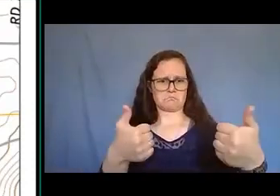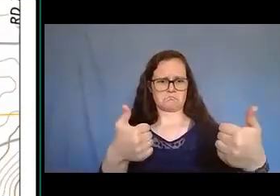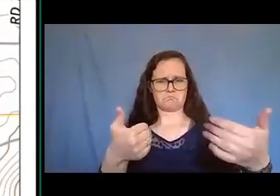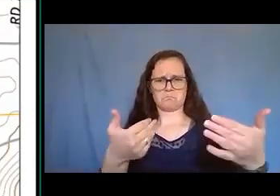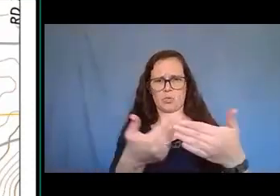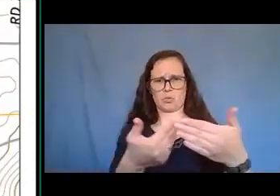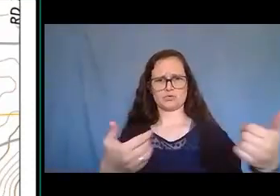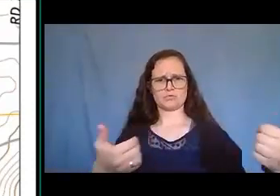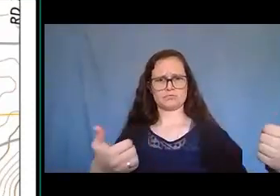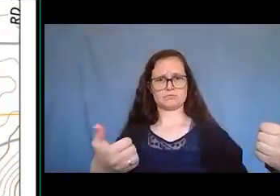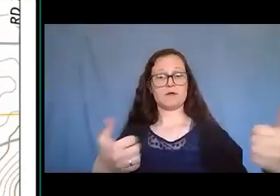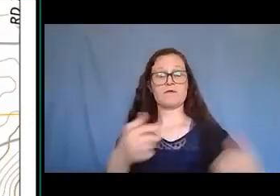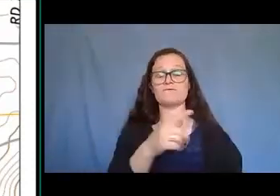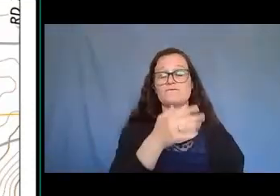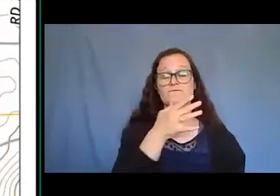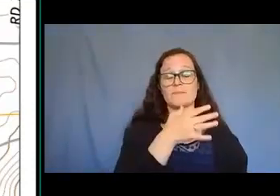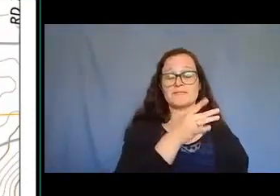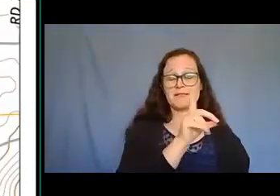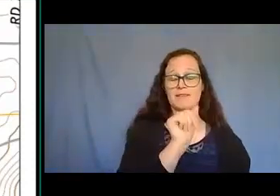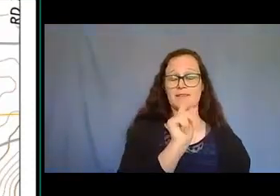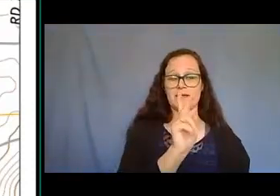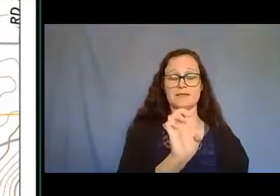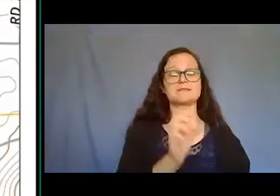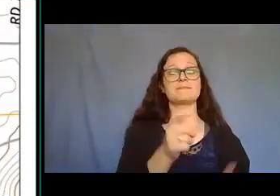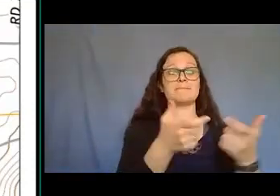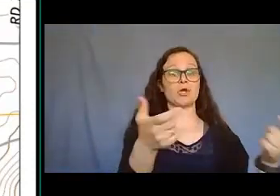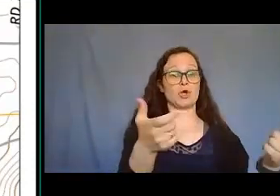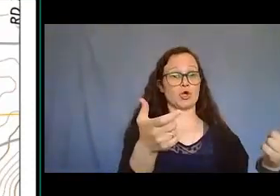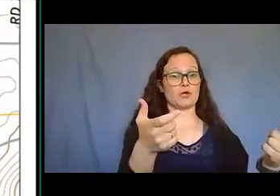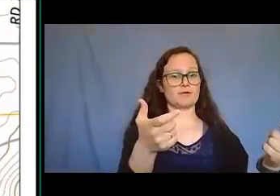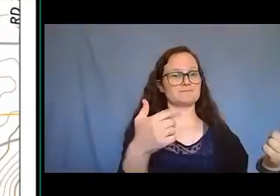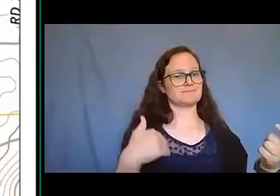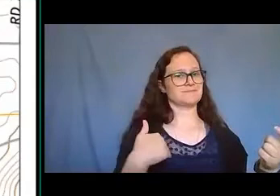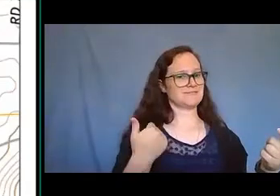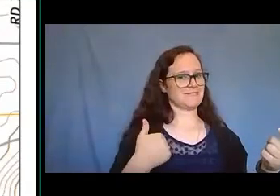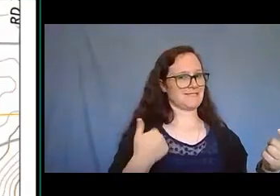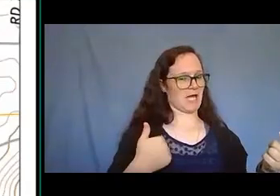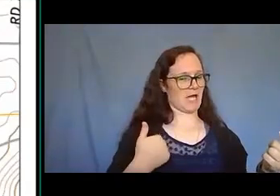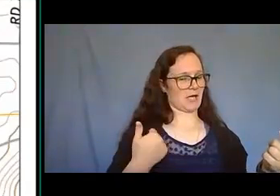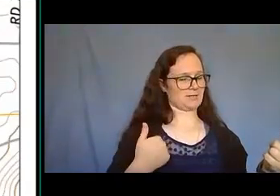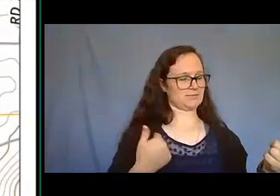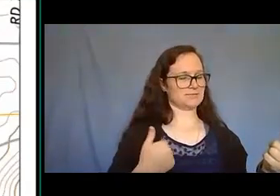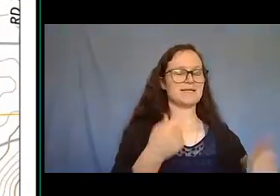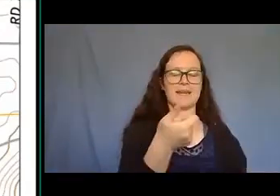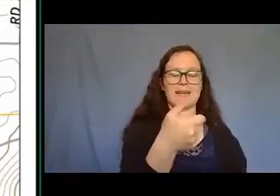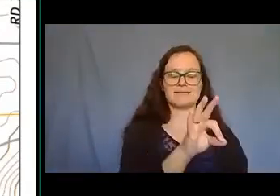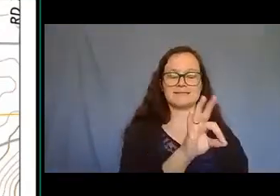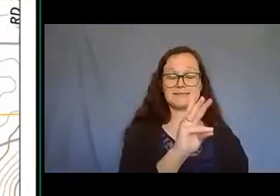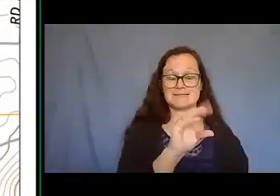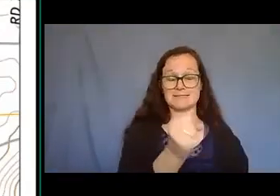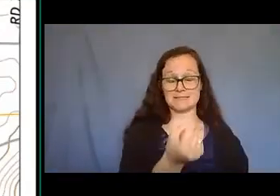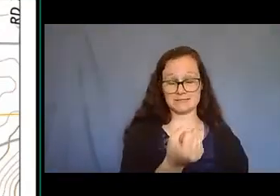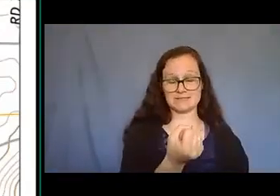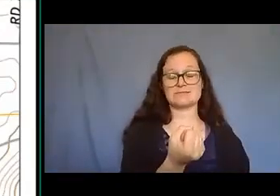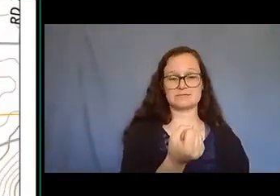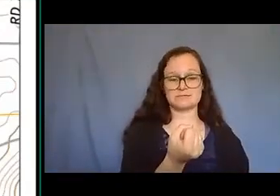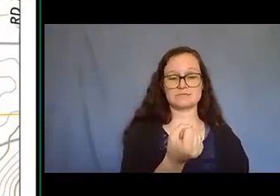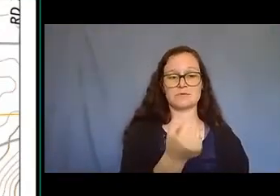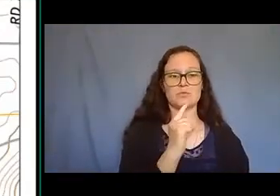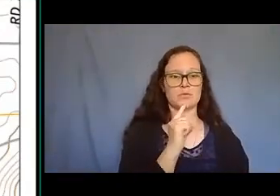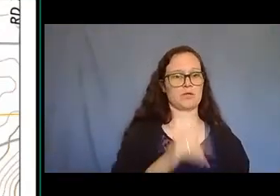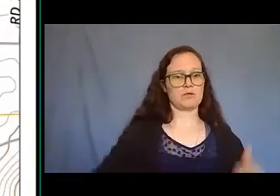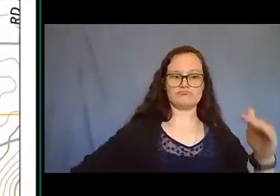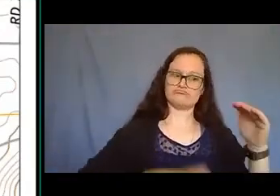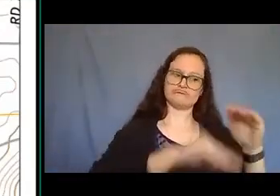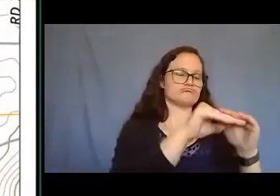is much larger. It's younger. It was built around 1960, and it was completely full of